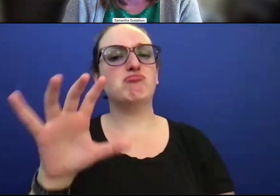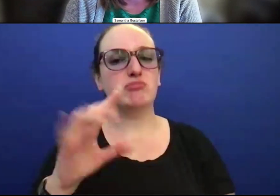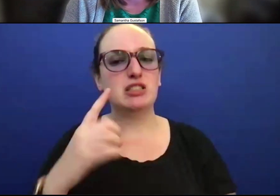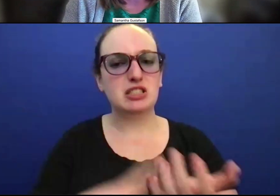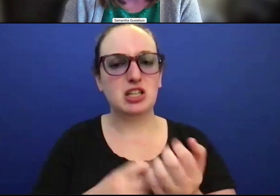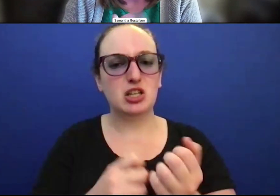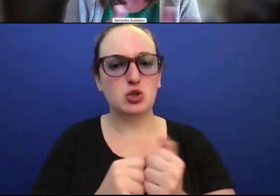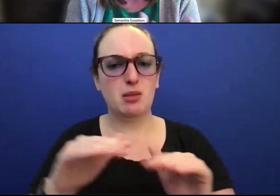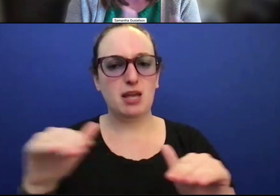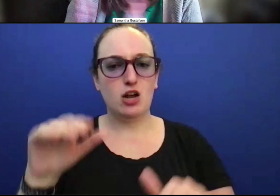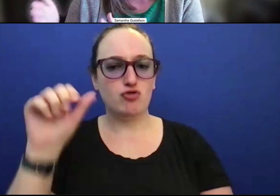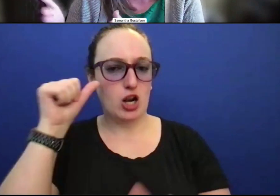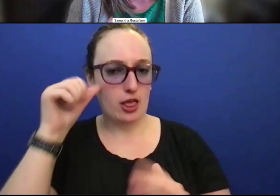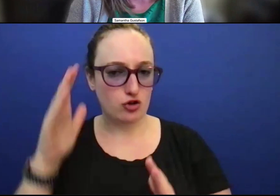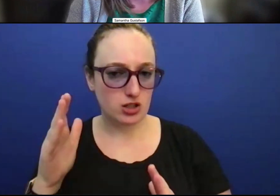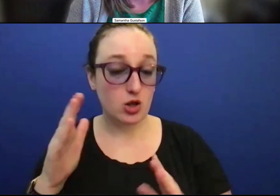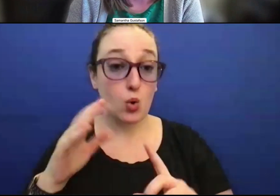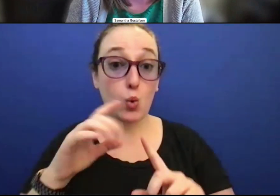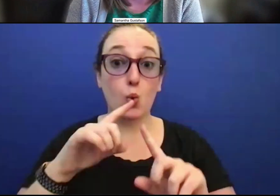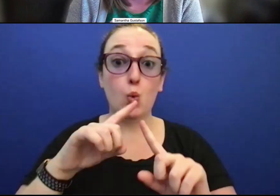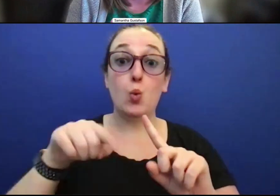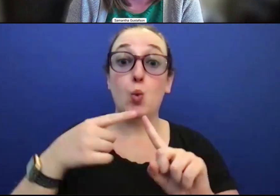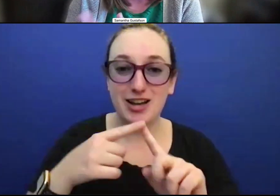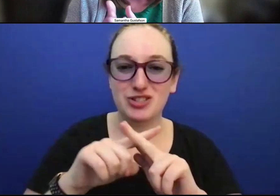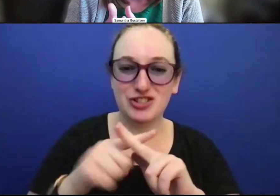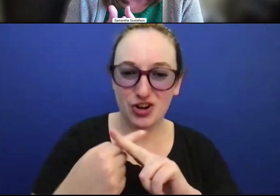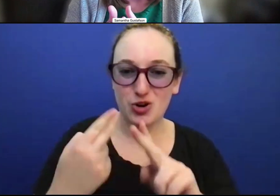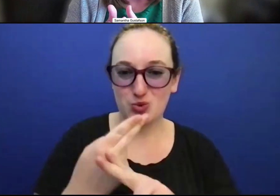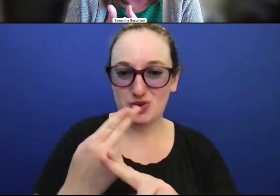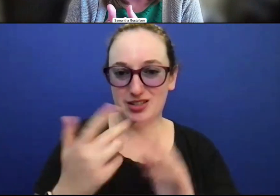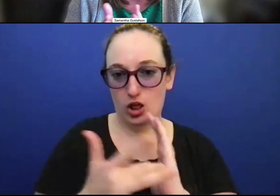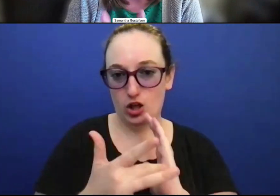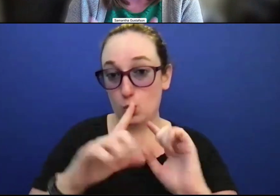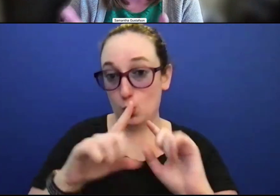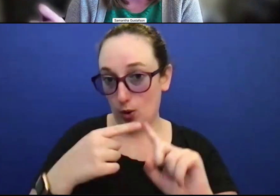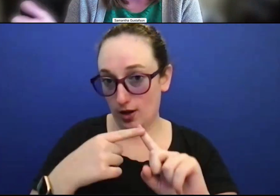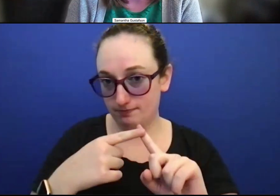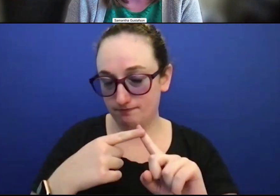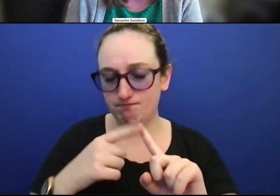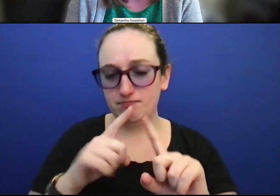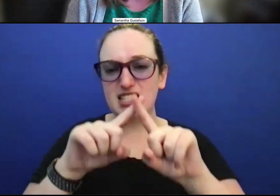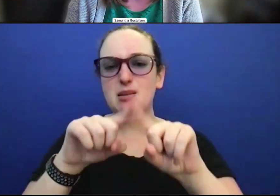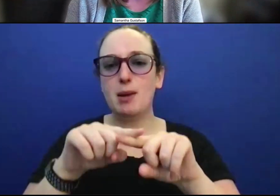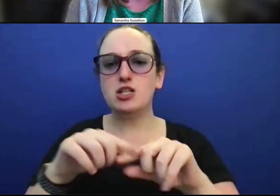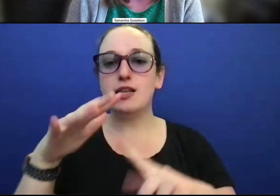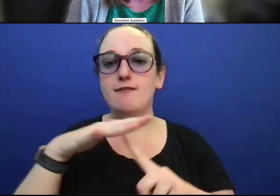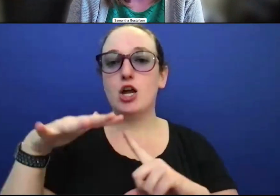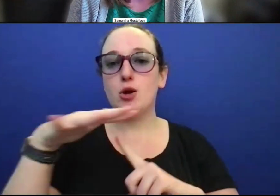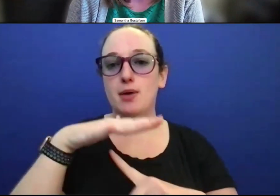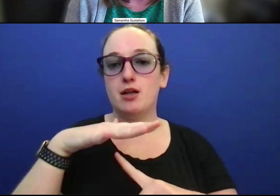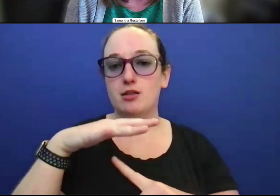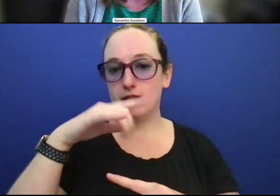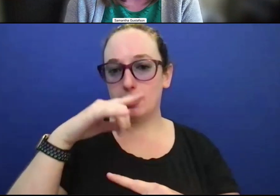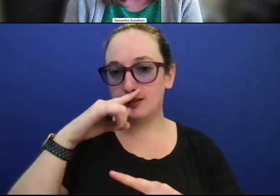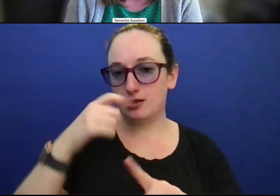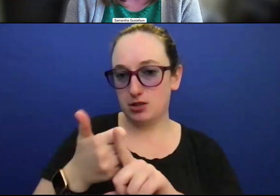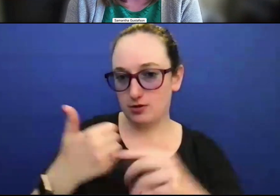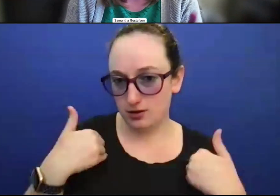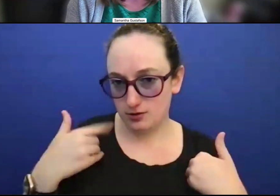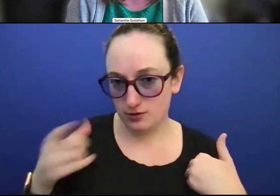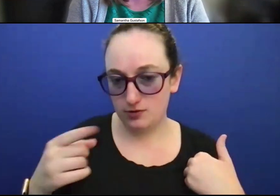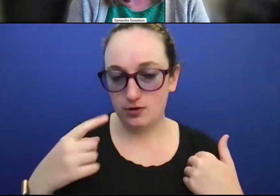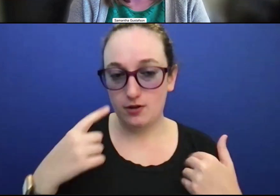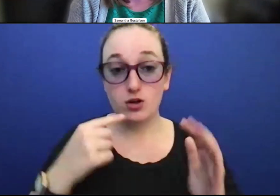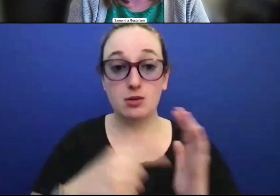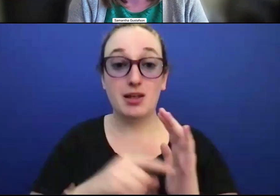about is when to implement that technology. So it really depends on the environment of the child. So if you've